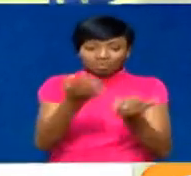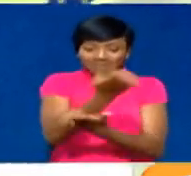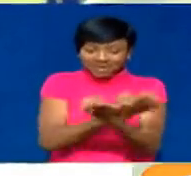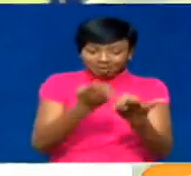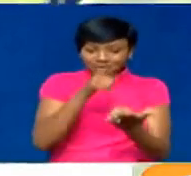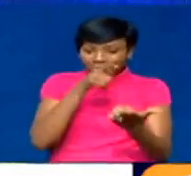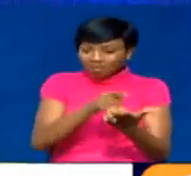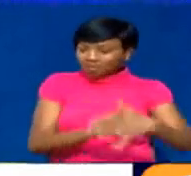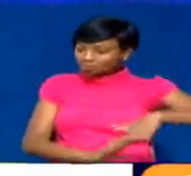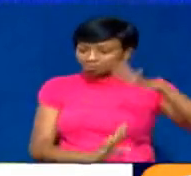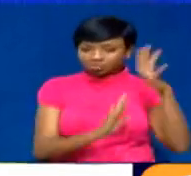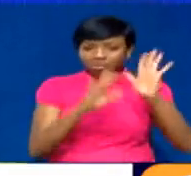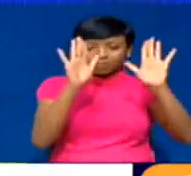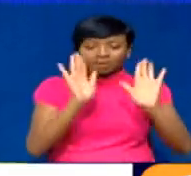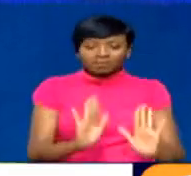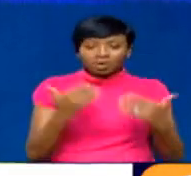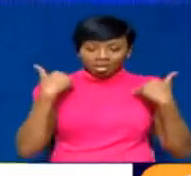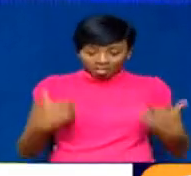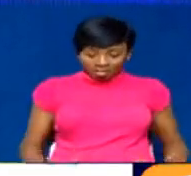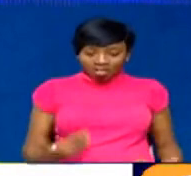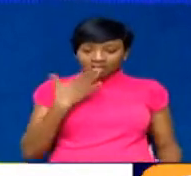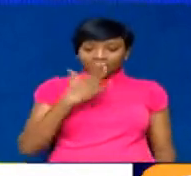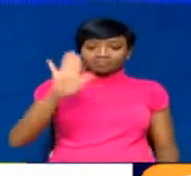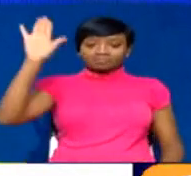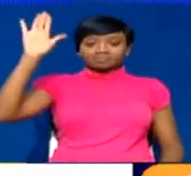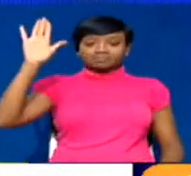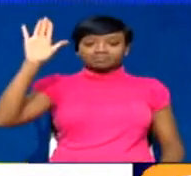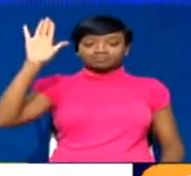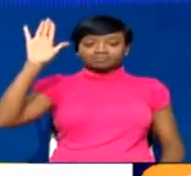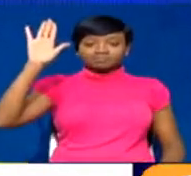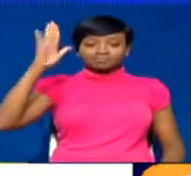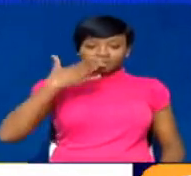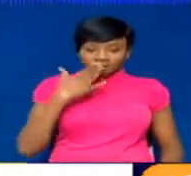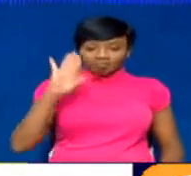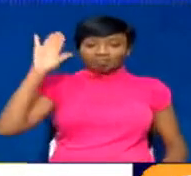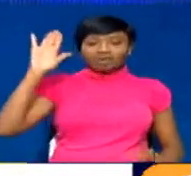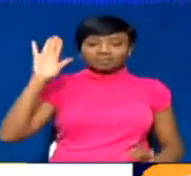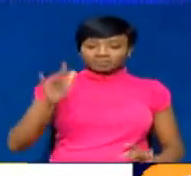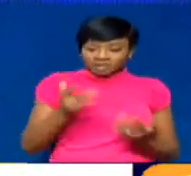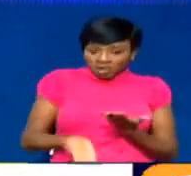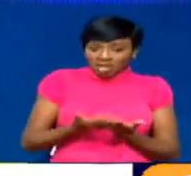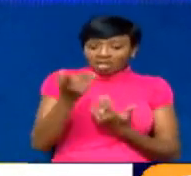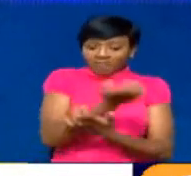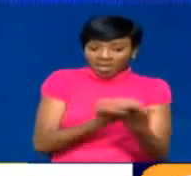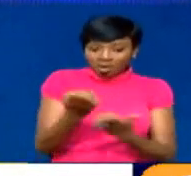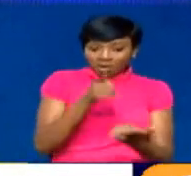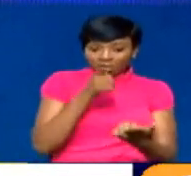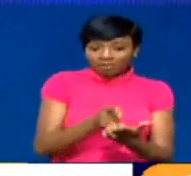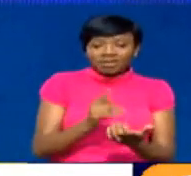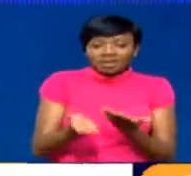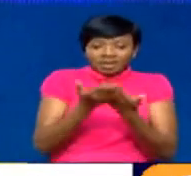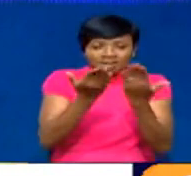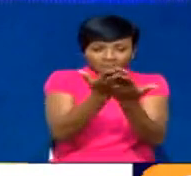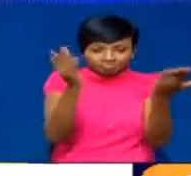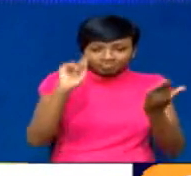one of the top priorities. I pledge to build an economy that helps every Kenyan make ends